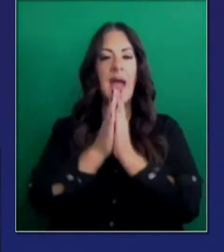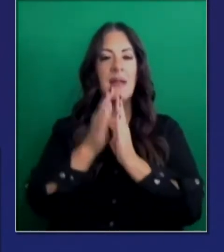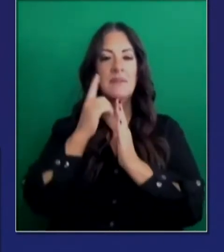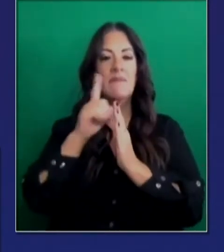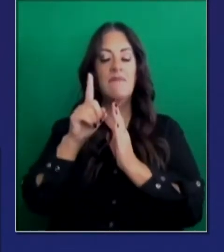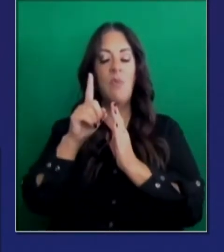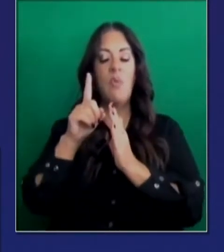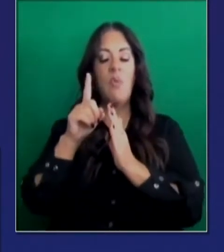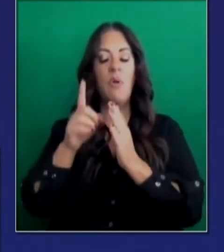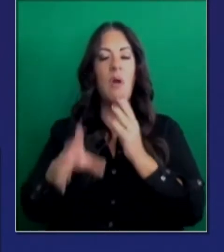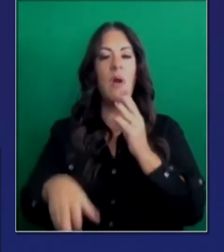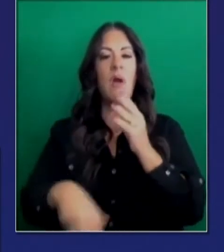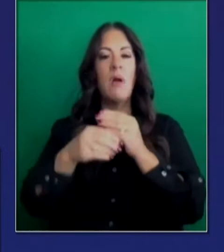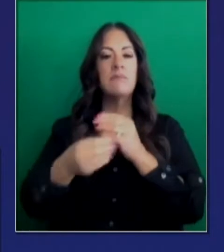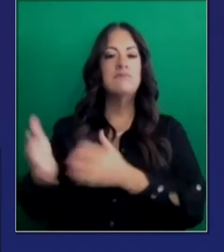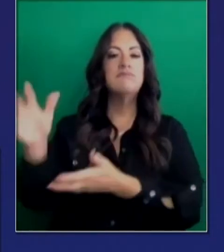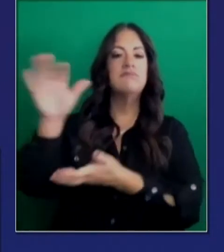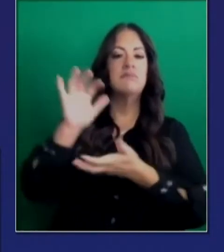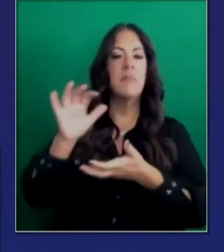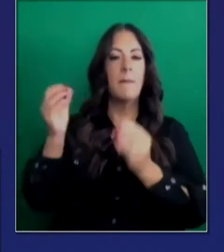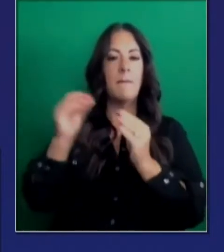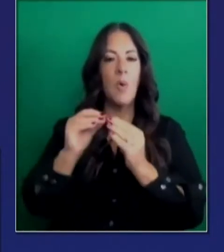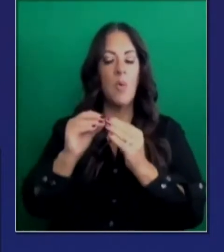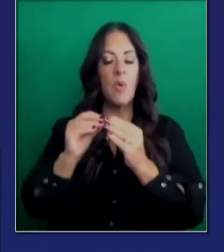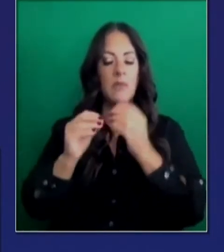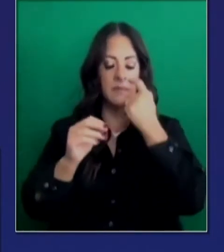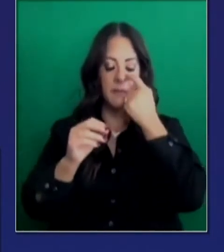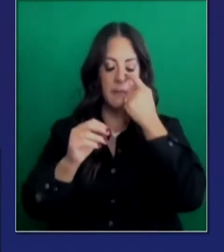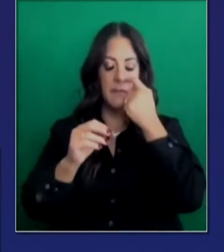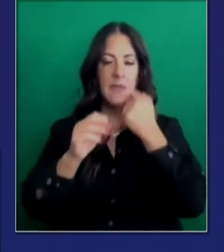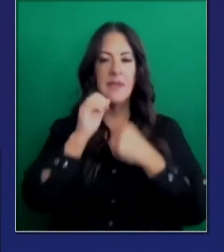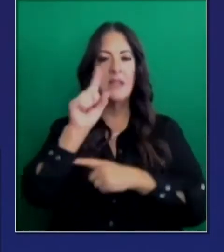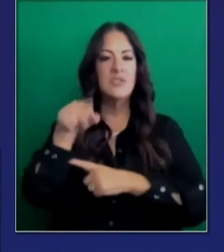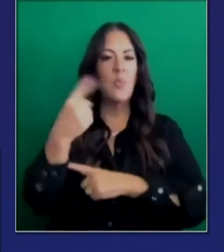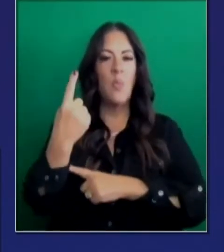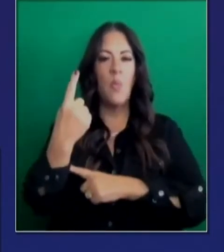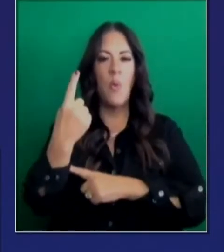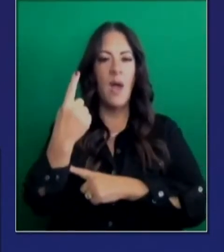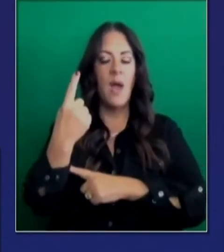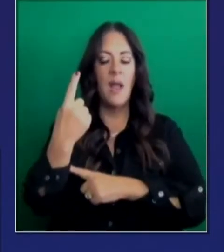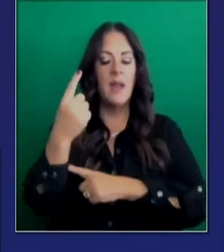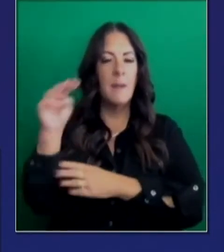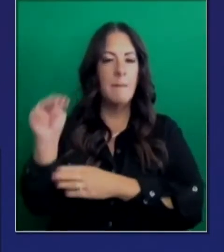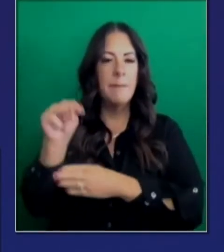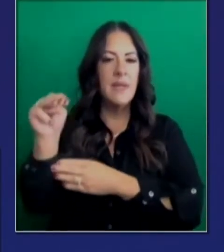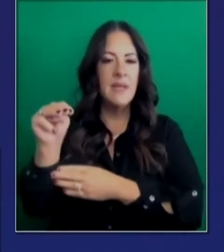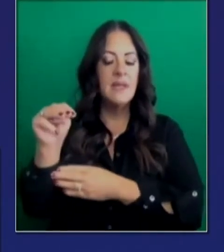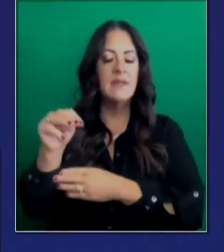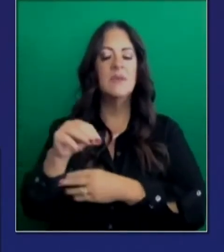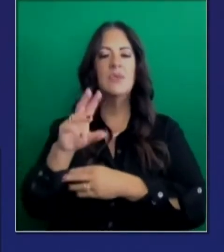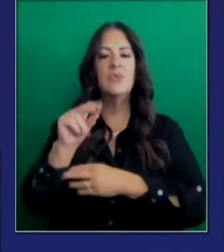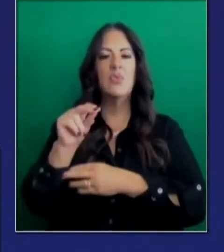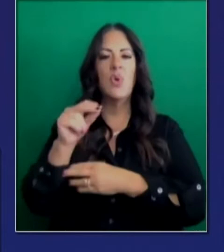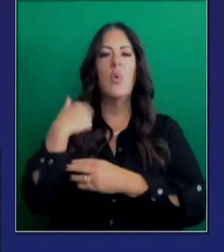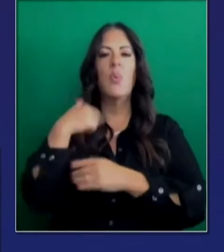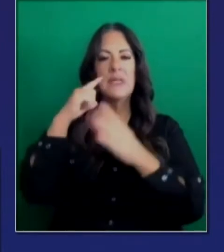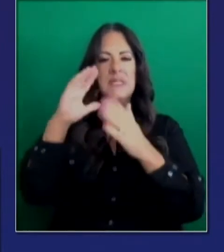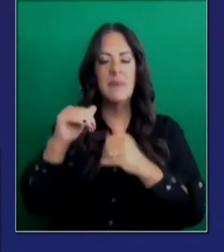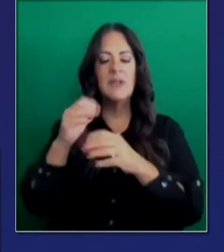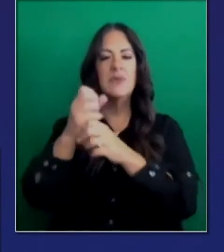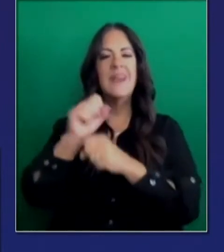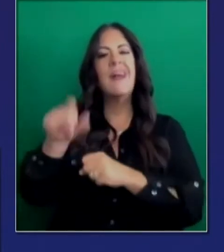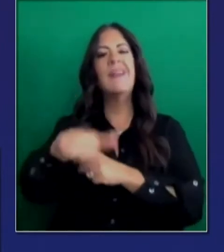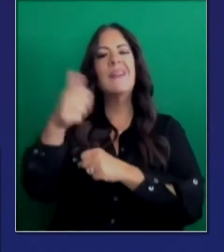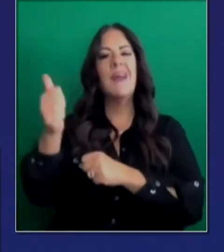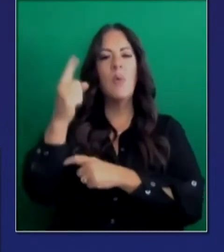this is not just getting to 1 million, this is getting well in excess of 1 million, but 1 million more vaccines. We had this 10-day goal.